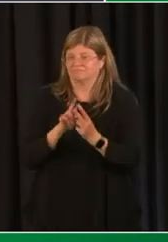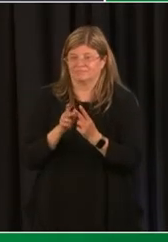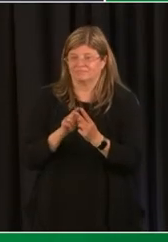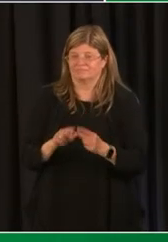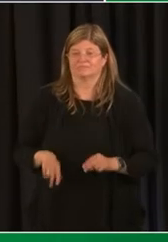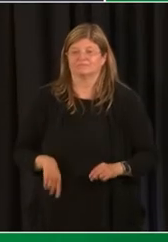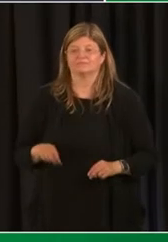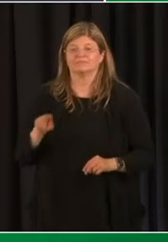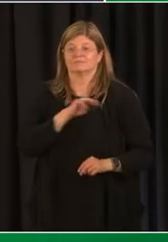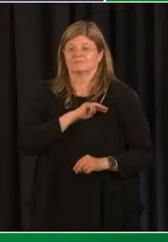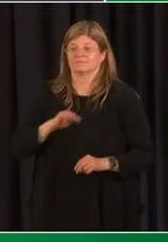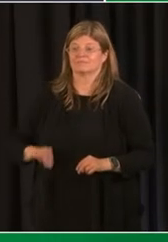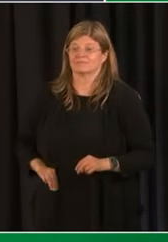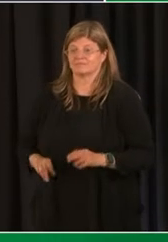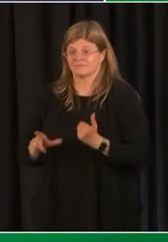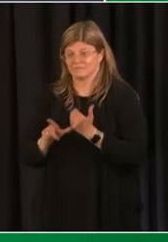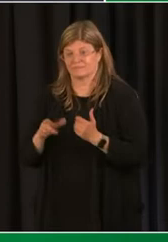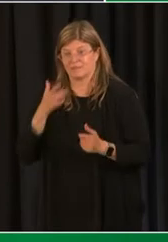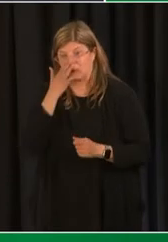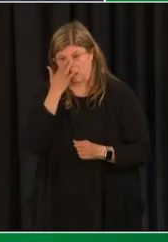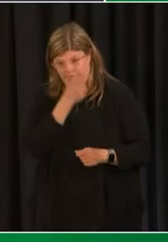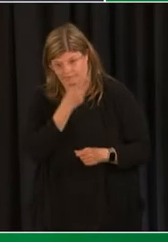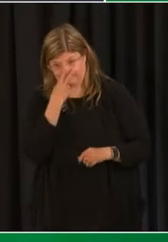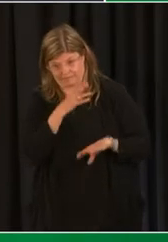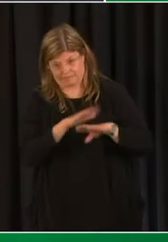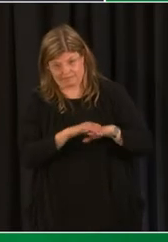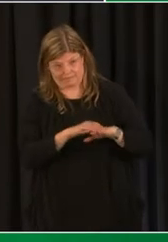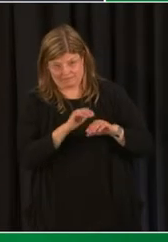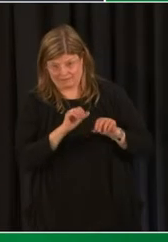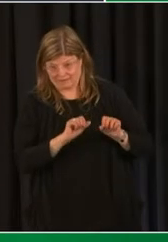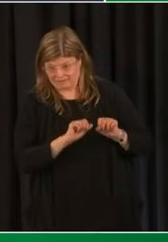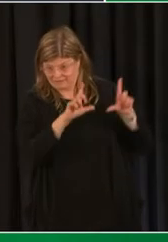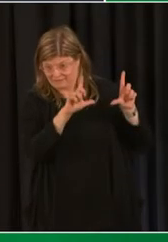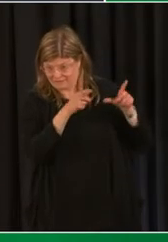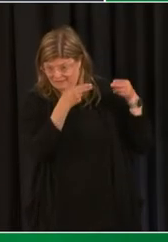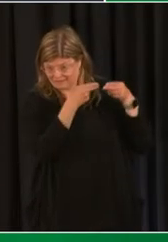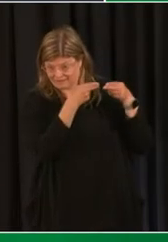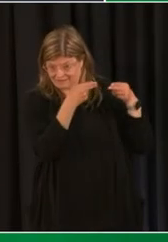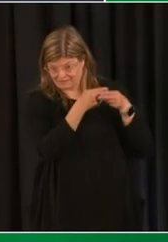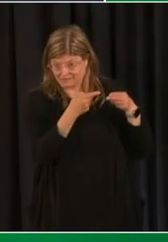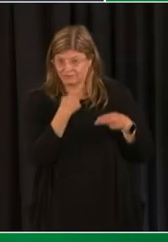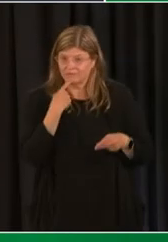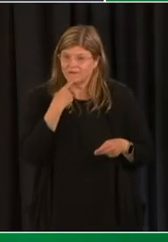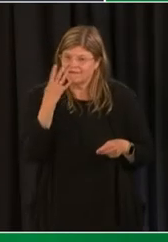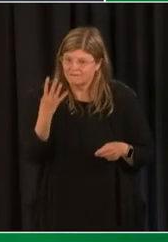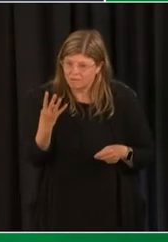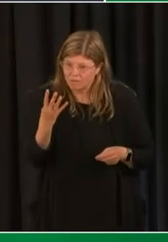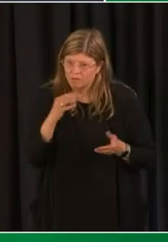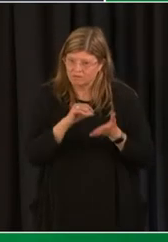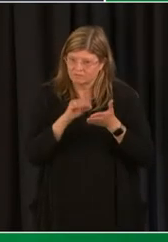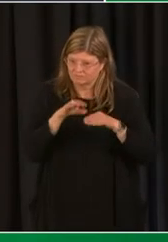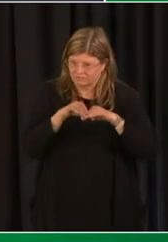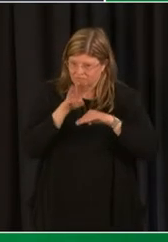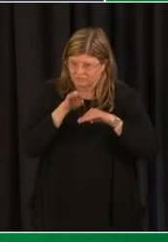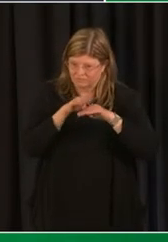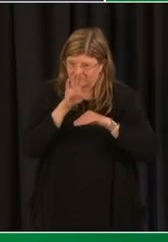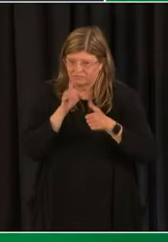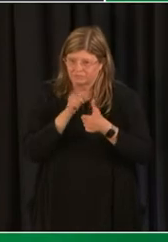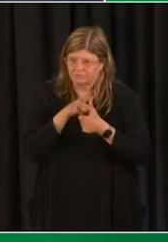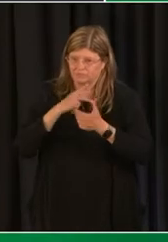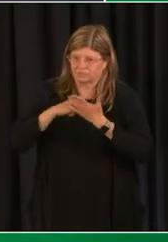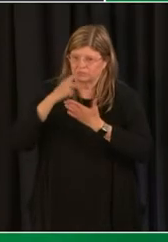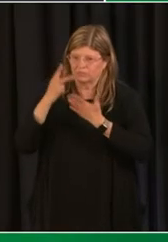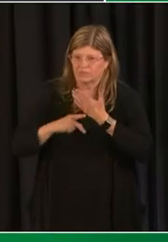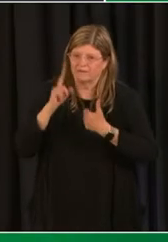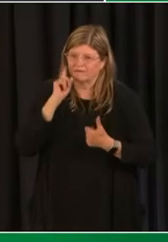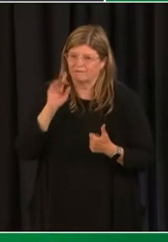the application itself at the bottom of the page? There are 4 documents there at the bottom of the page. One is the program